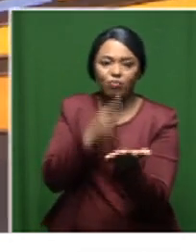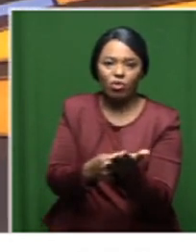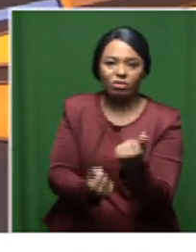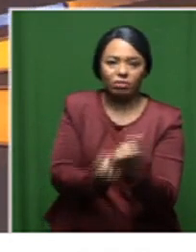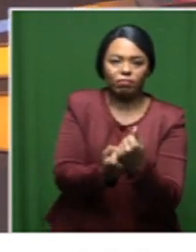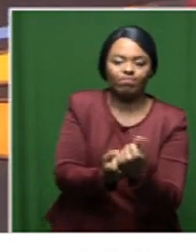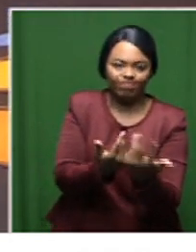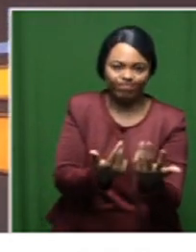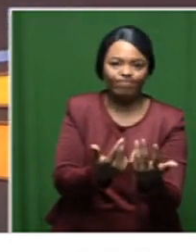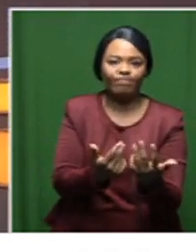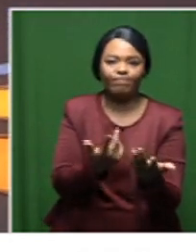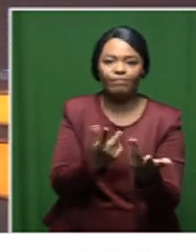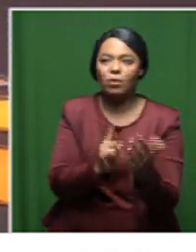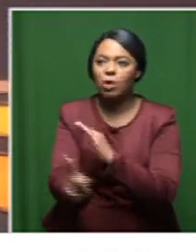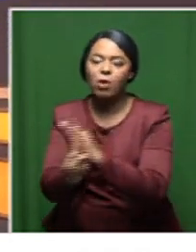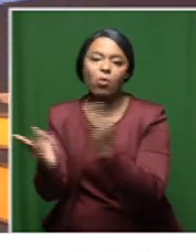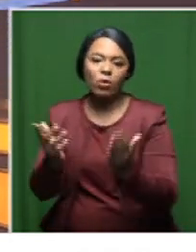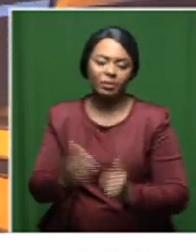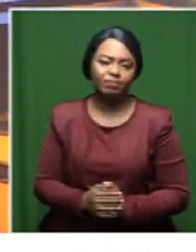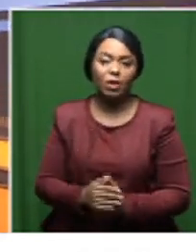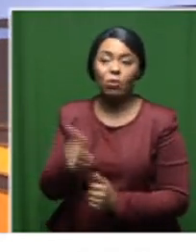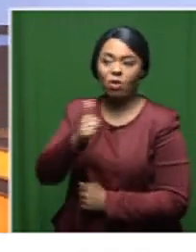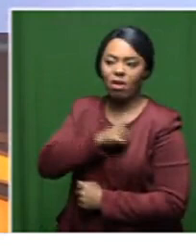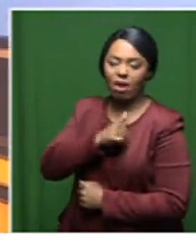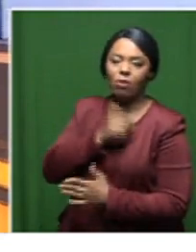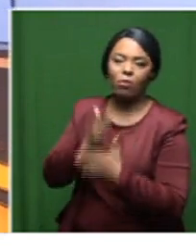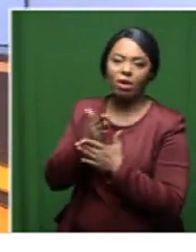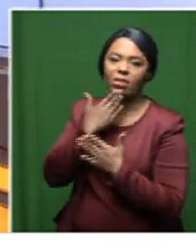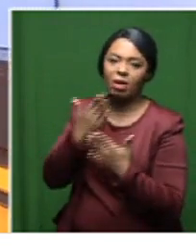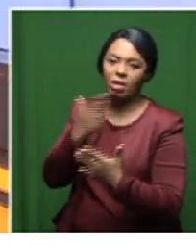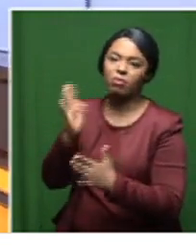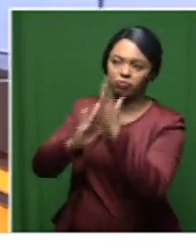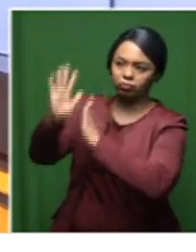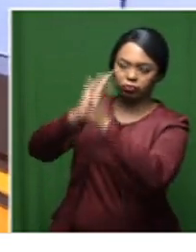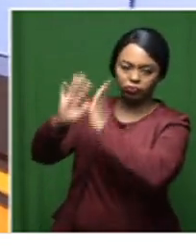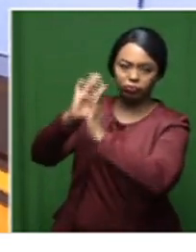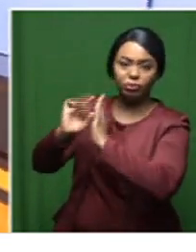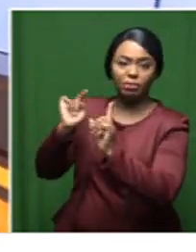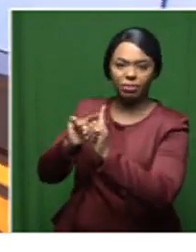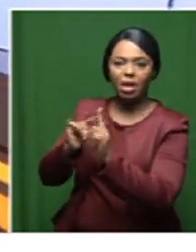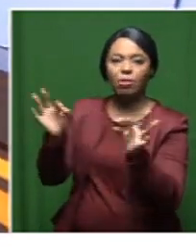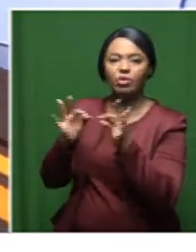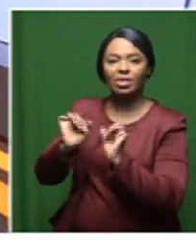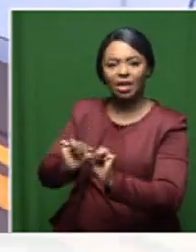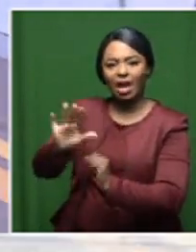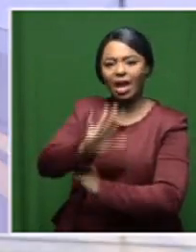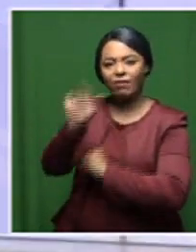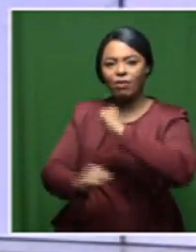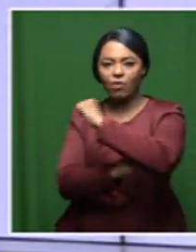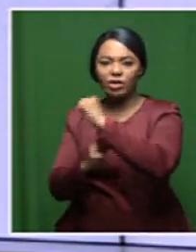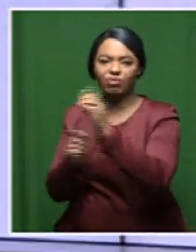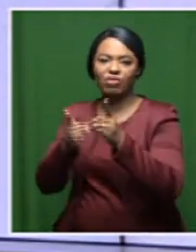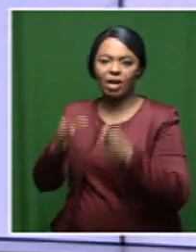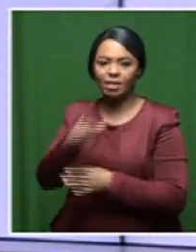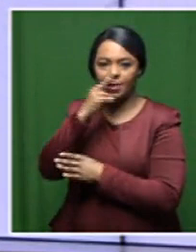for talking to us. Good luck with the work that you do. Eddie Hatitye, the Music in Africa Foundation